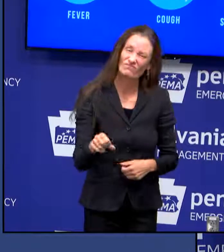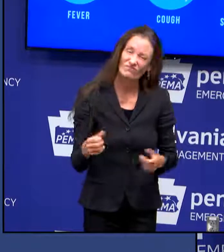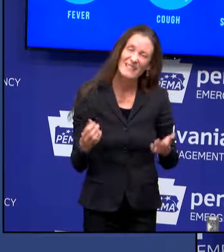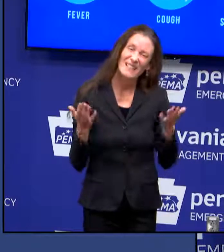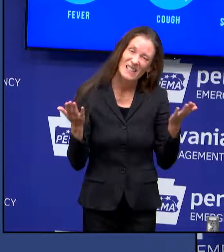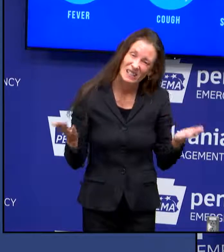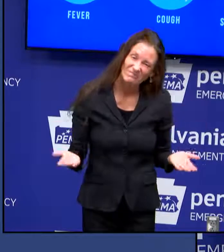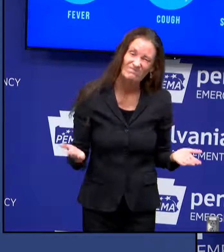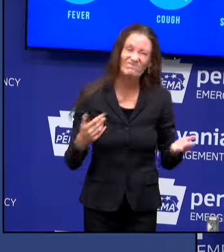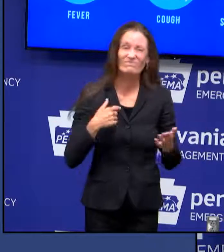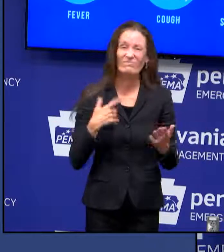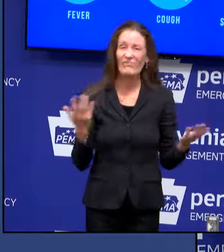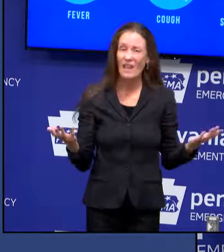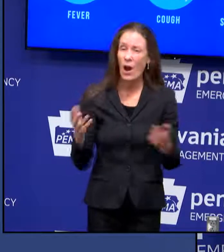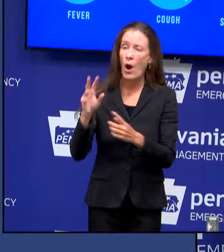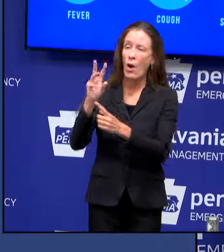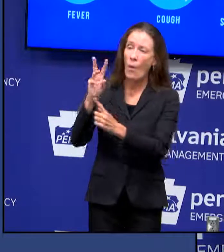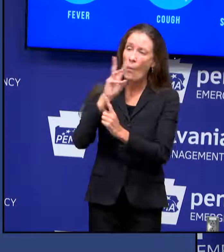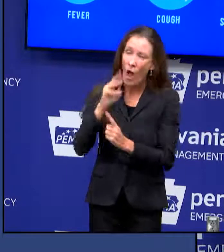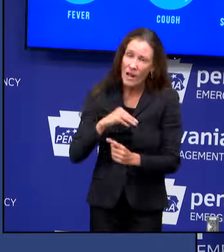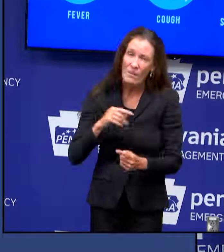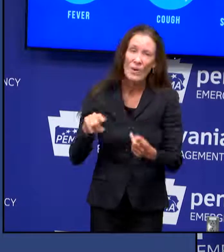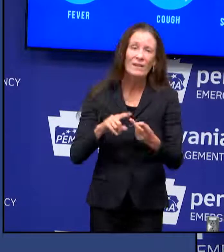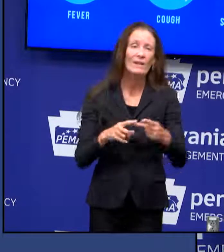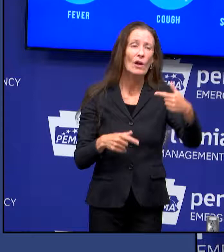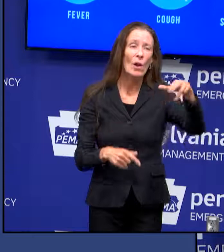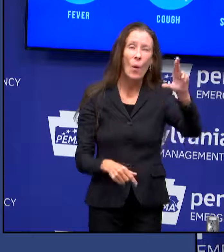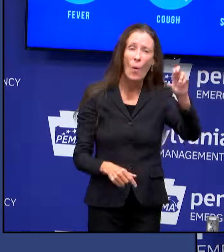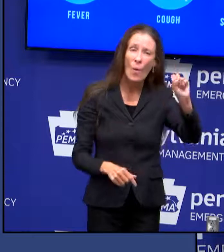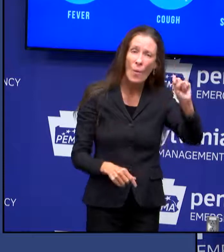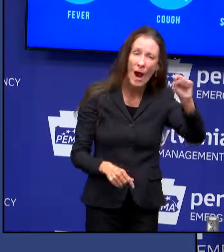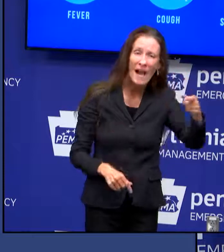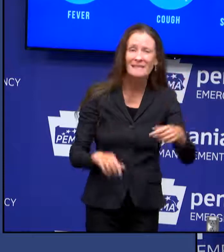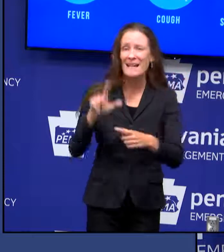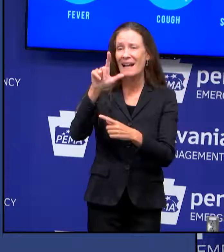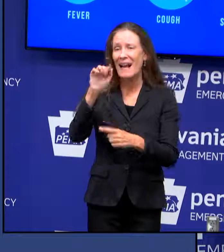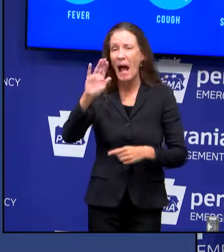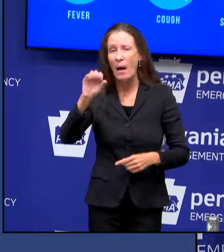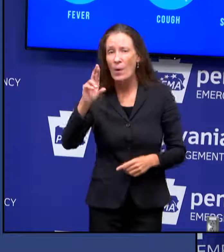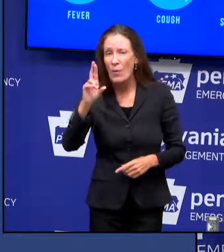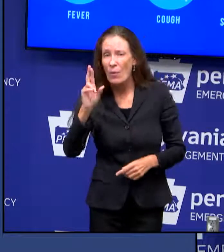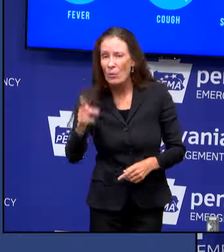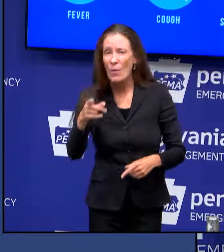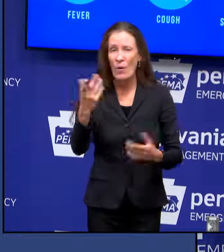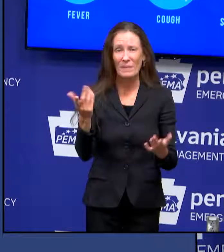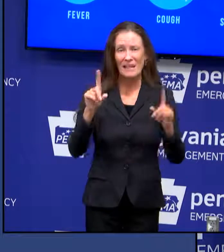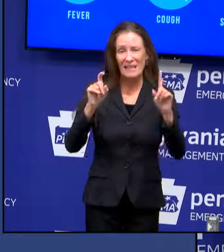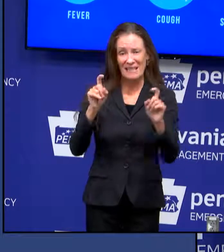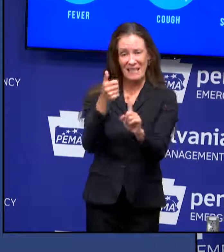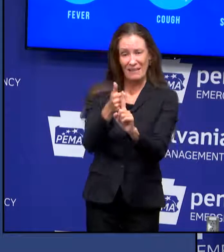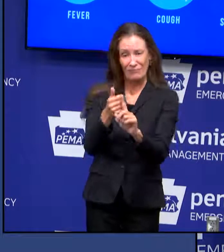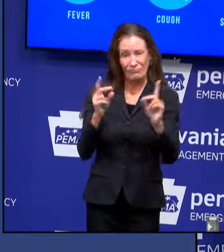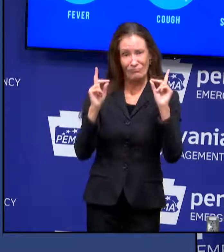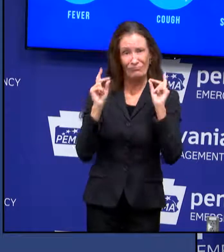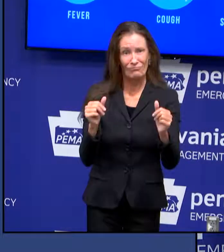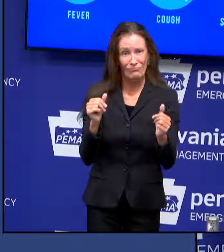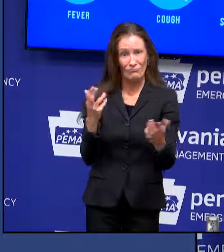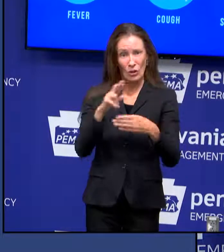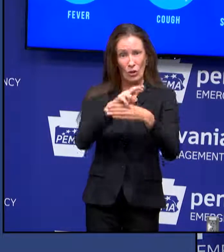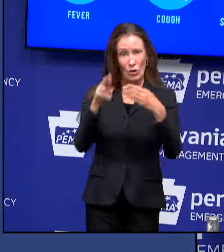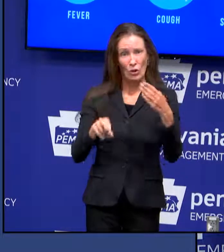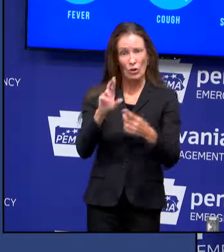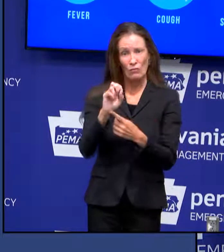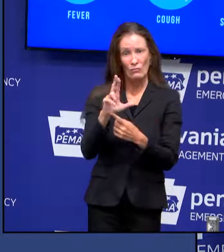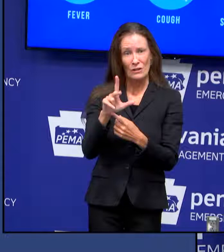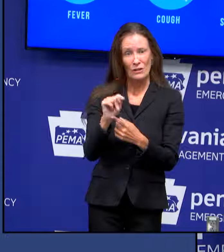with Quest and LabCorp, there are challenges getting the test results back quickly enough. Federal government says that they're working with LabCorp and